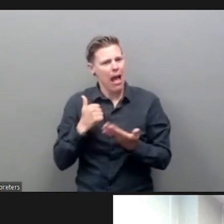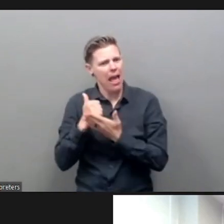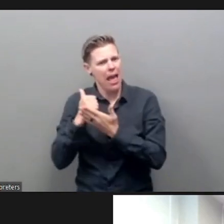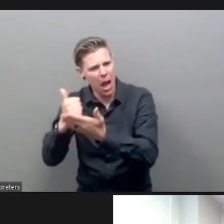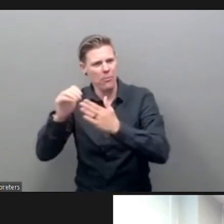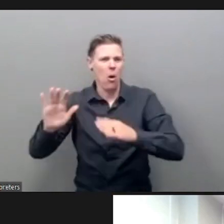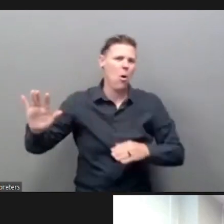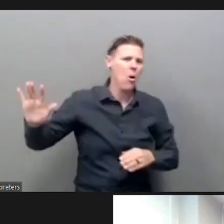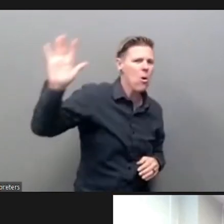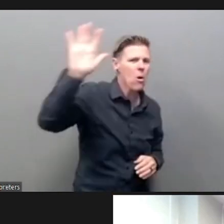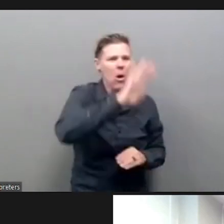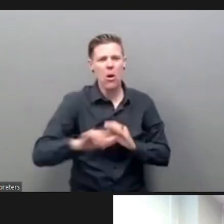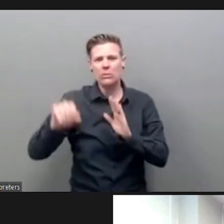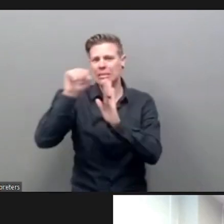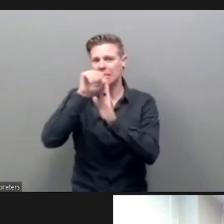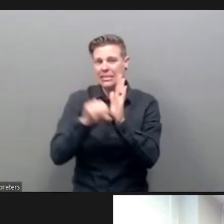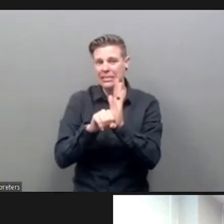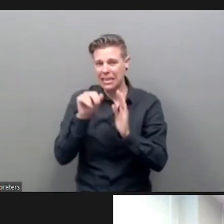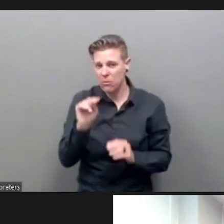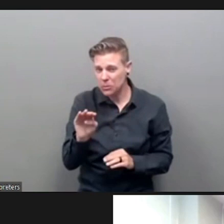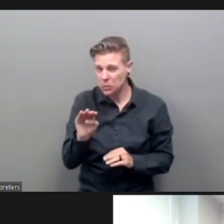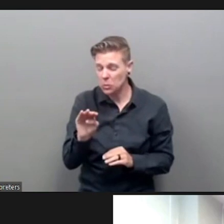some of the perspective?